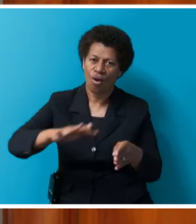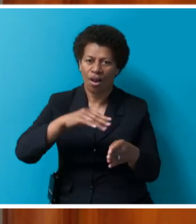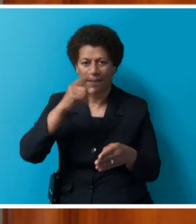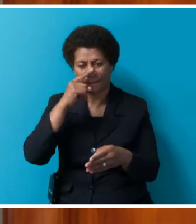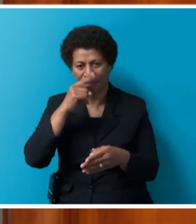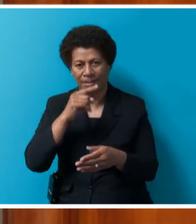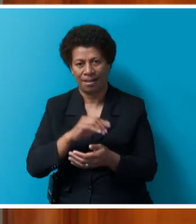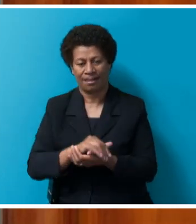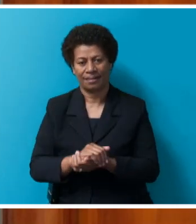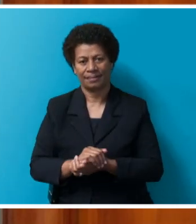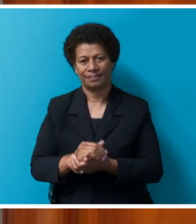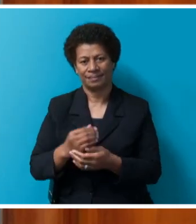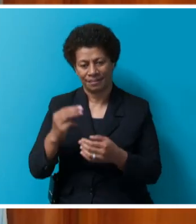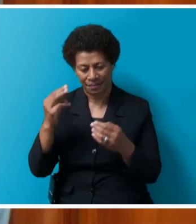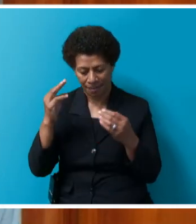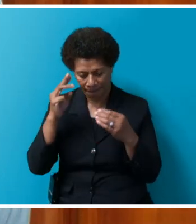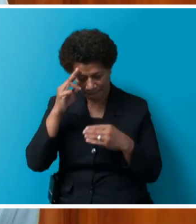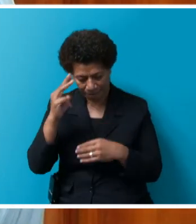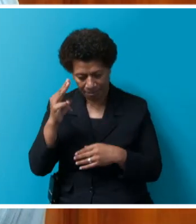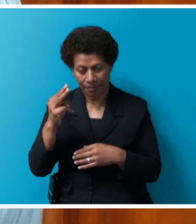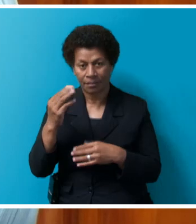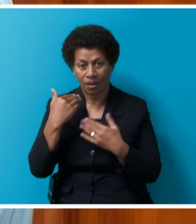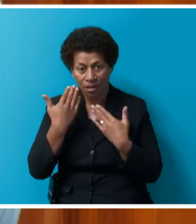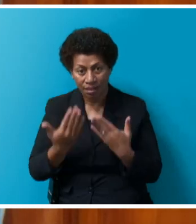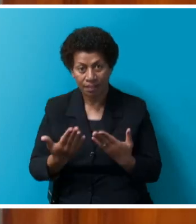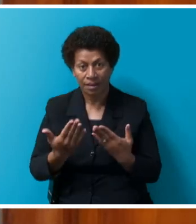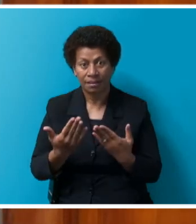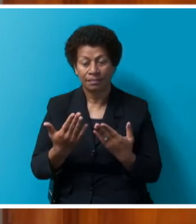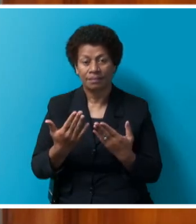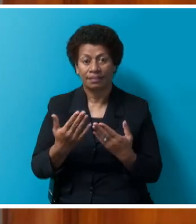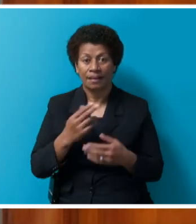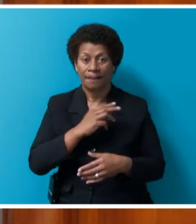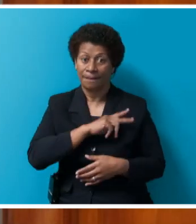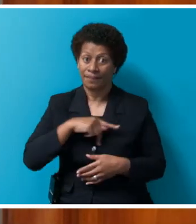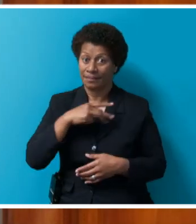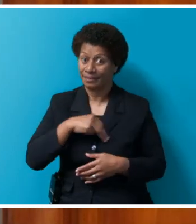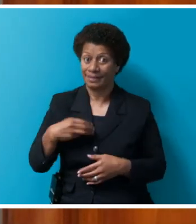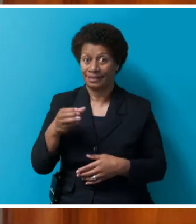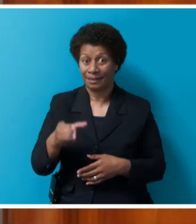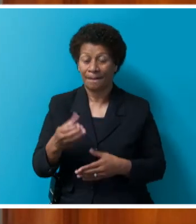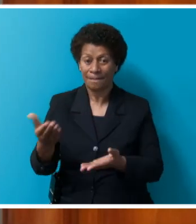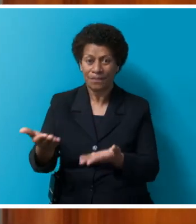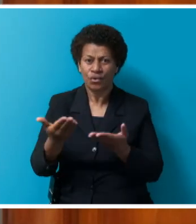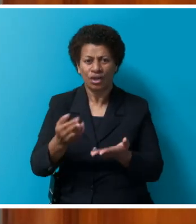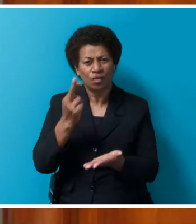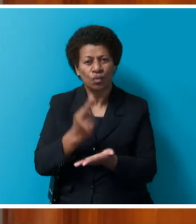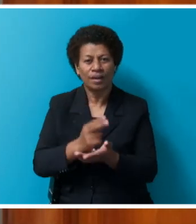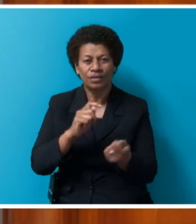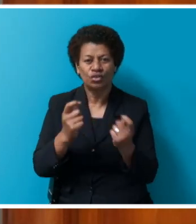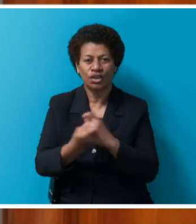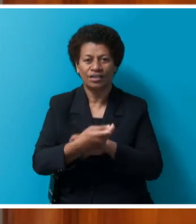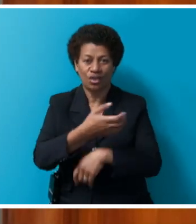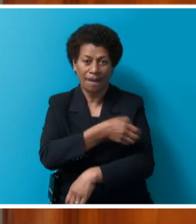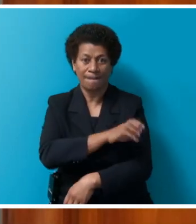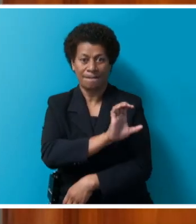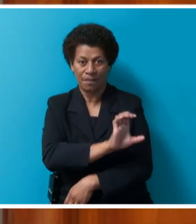Deputy Speaker. I ask the Honourable Prime Minister to consider the proposal of bringing about real change in empowering those that lead